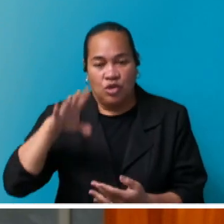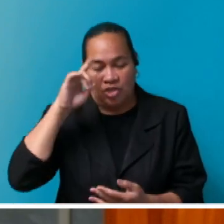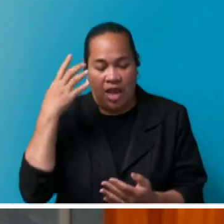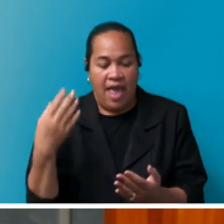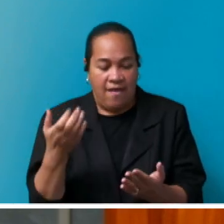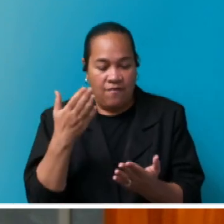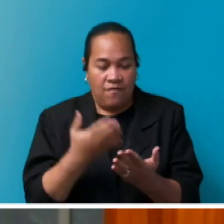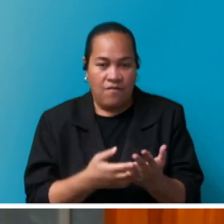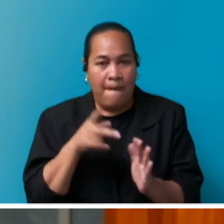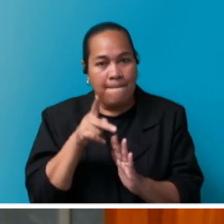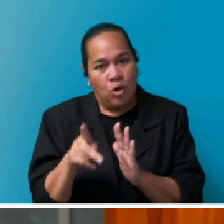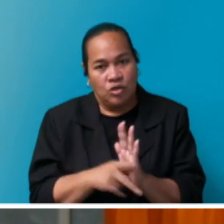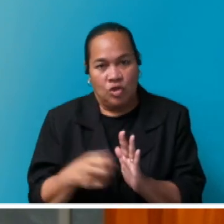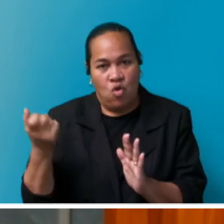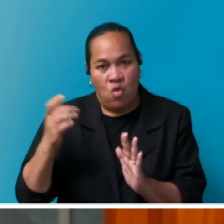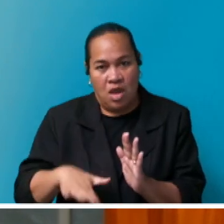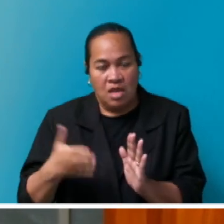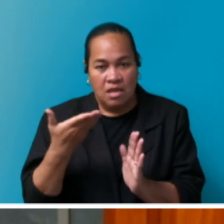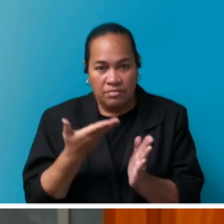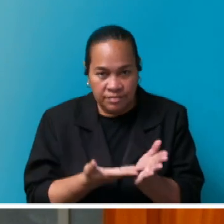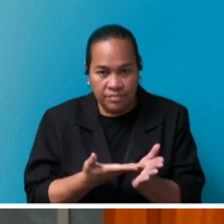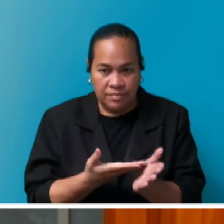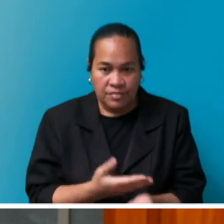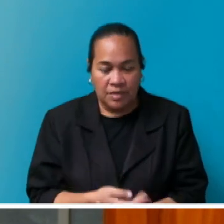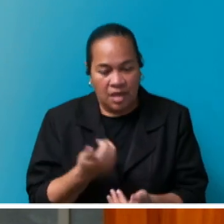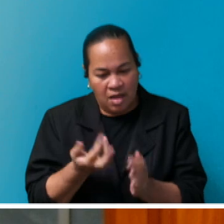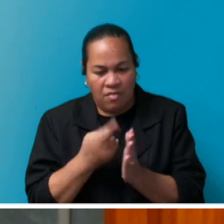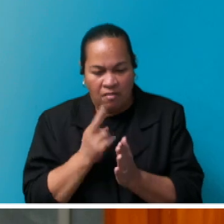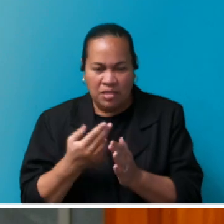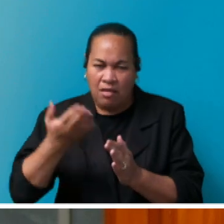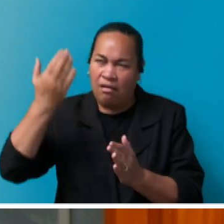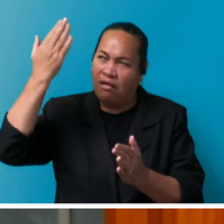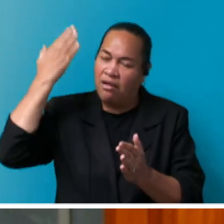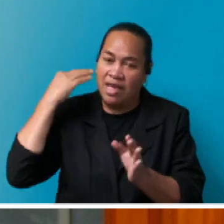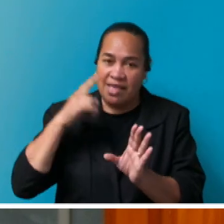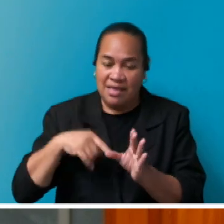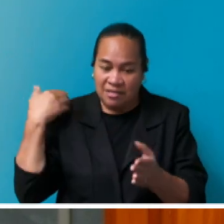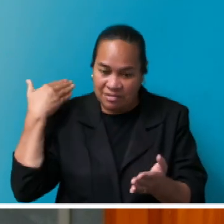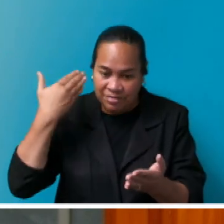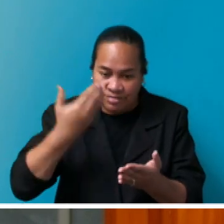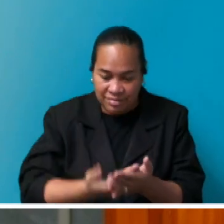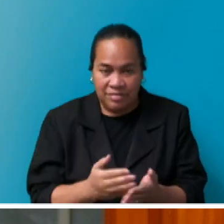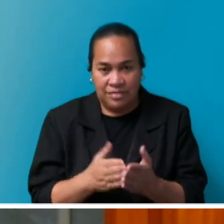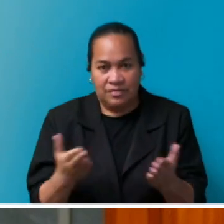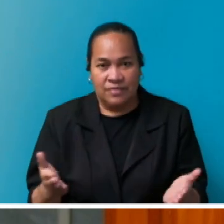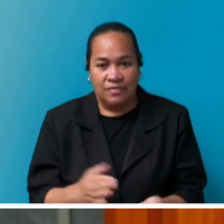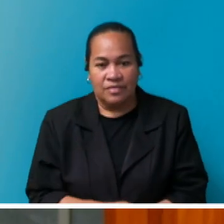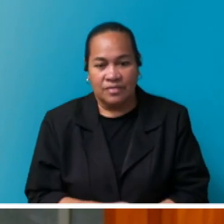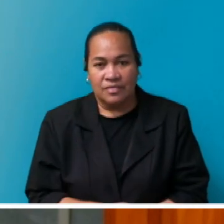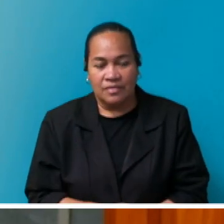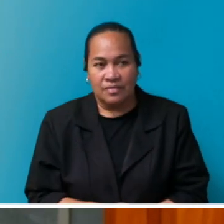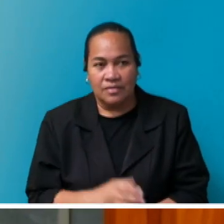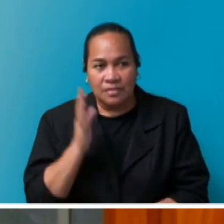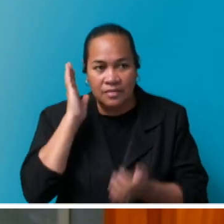remuneration policies, which has been revised over the years in accordance with bands D,